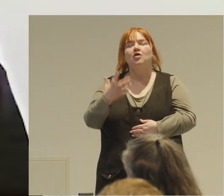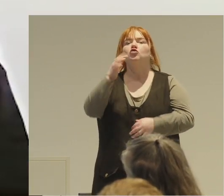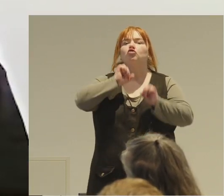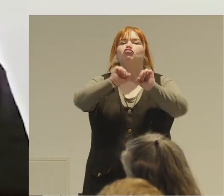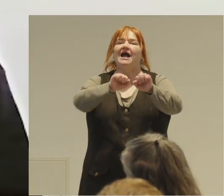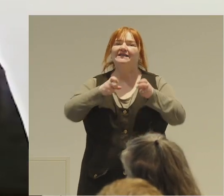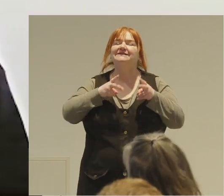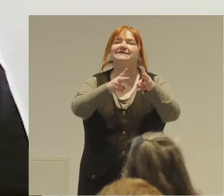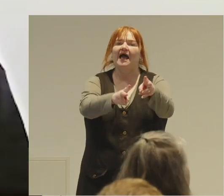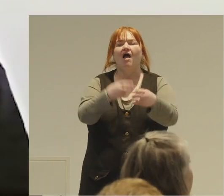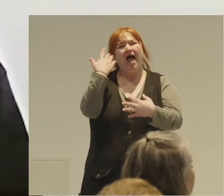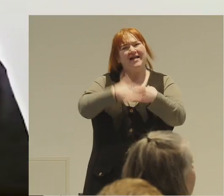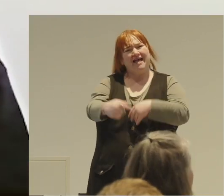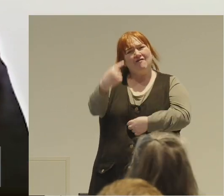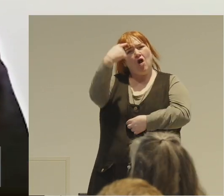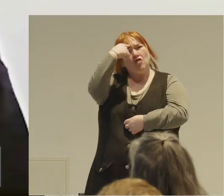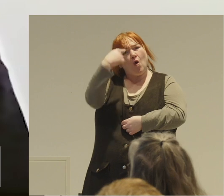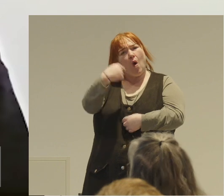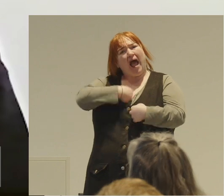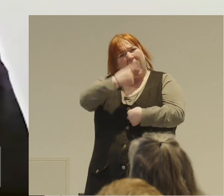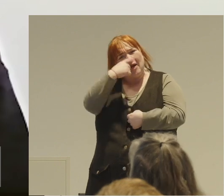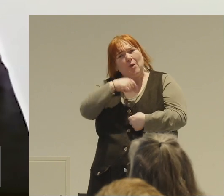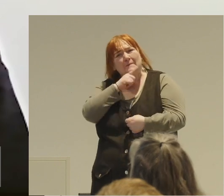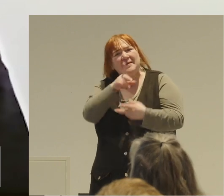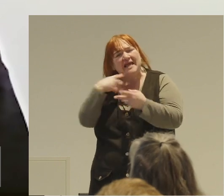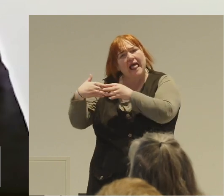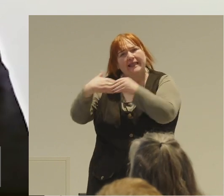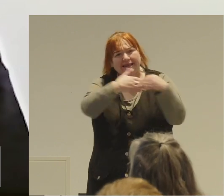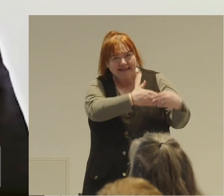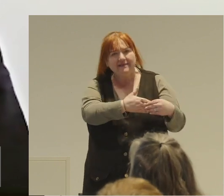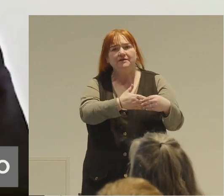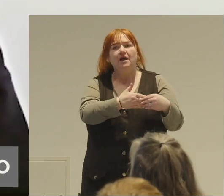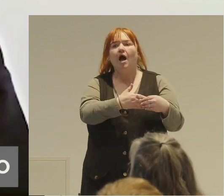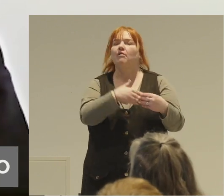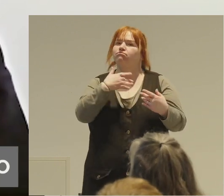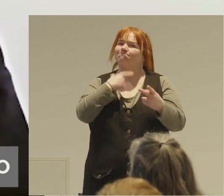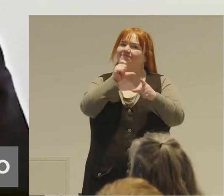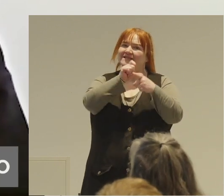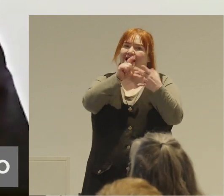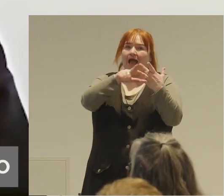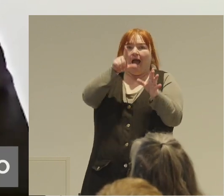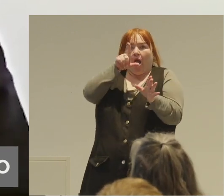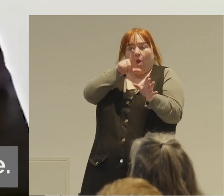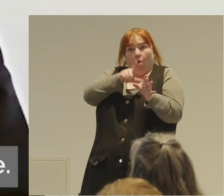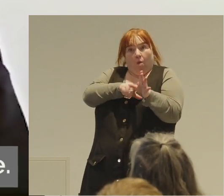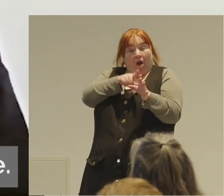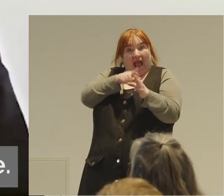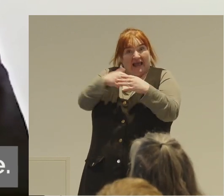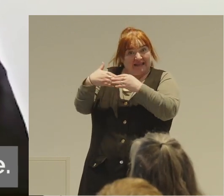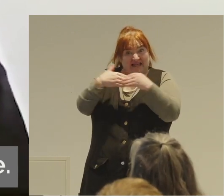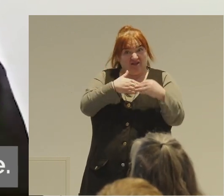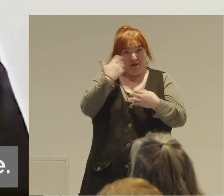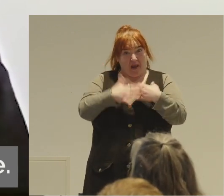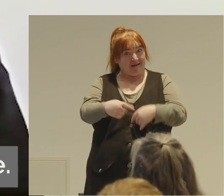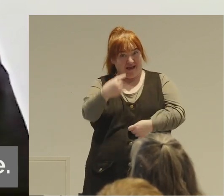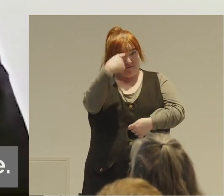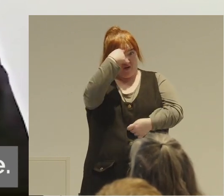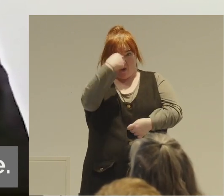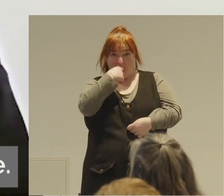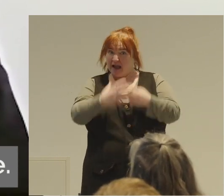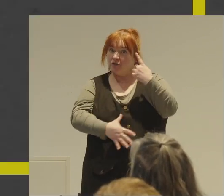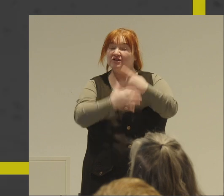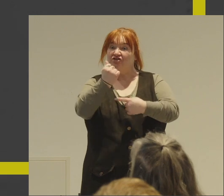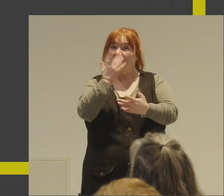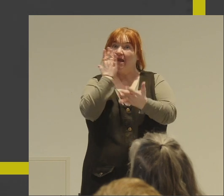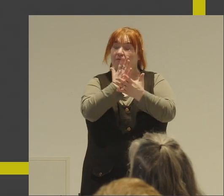that I could be a leader, and the idea that a leadership would be something I could do was really revolutionary for